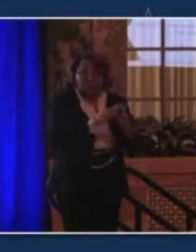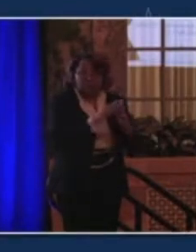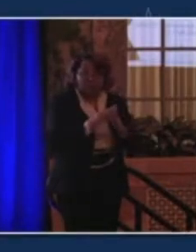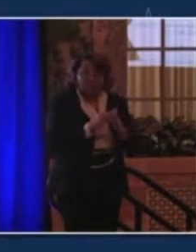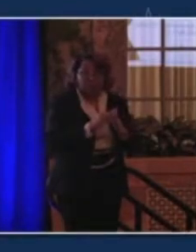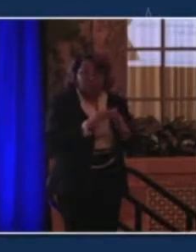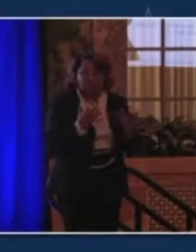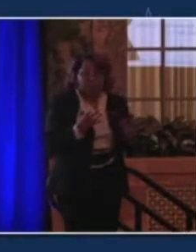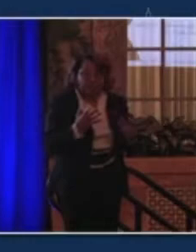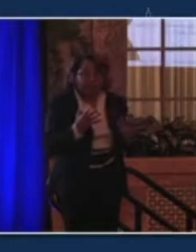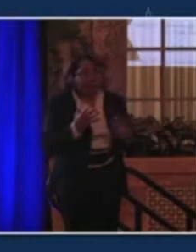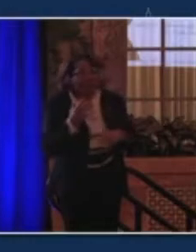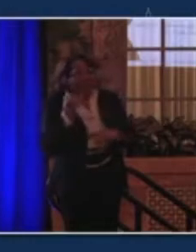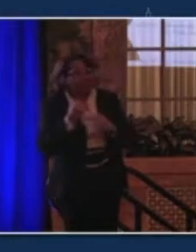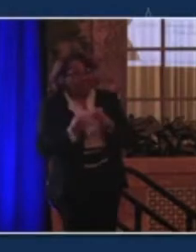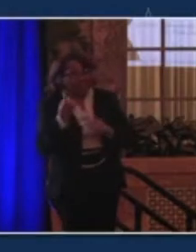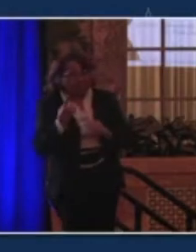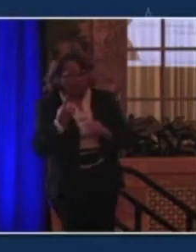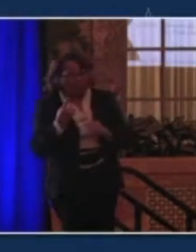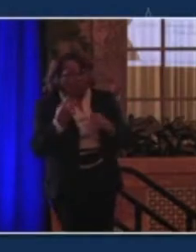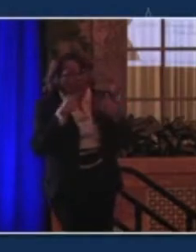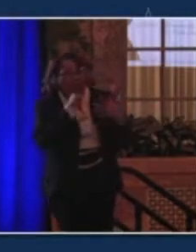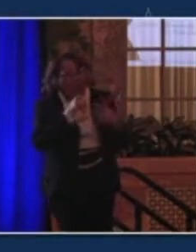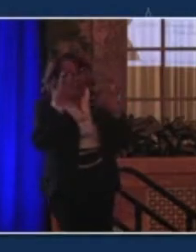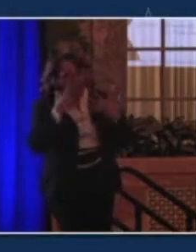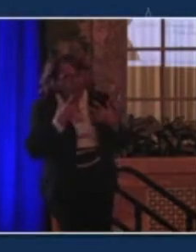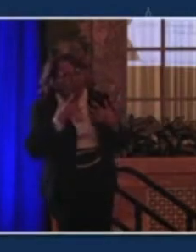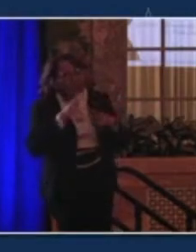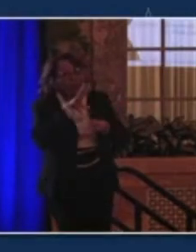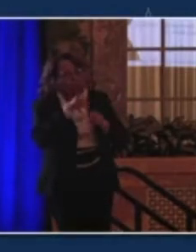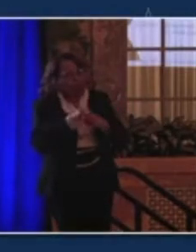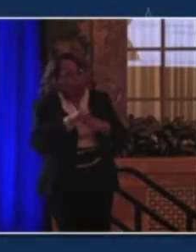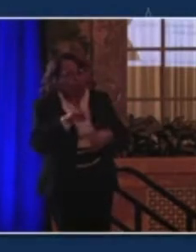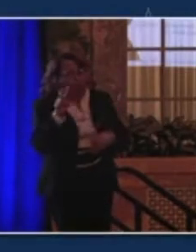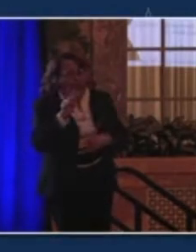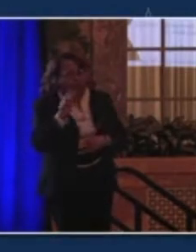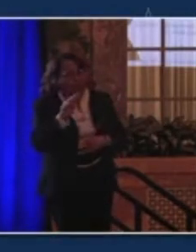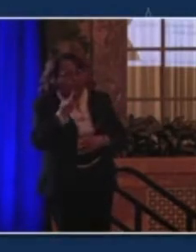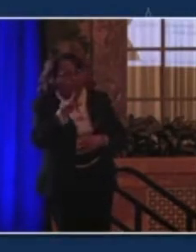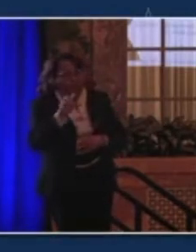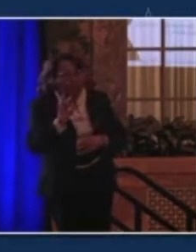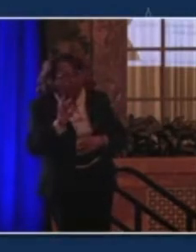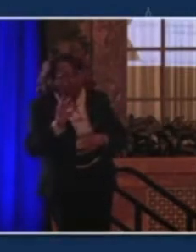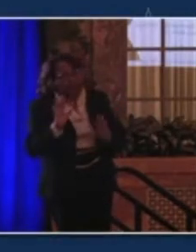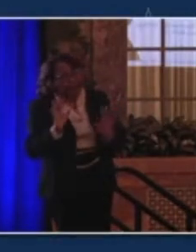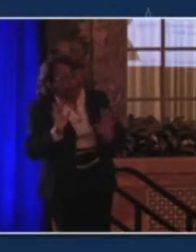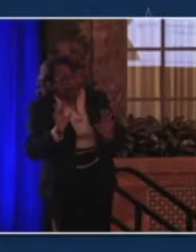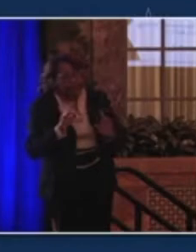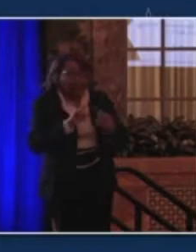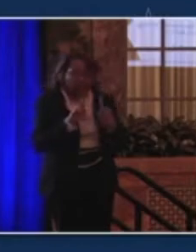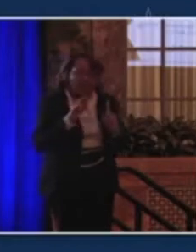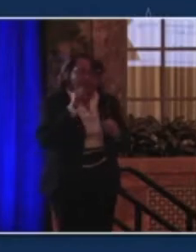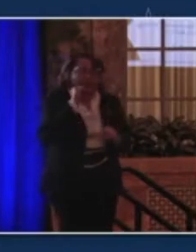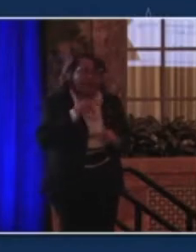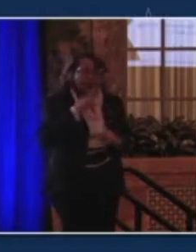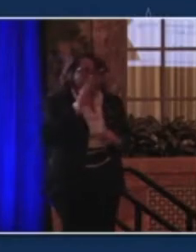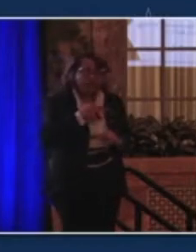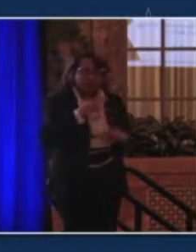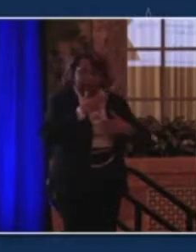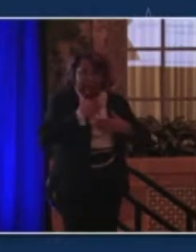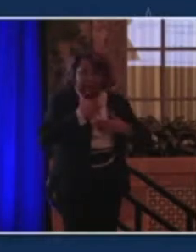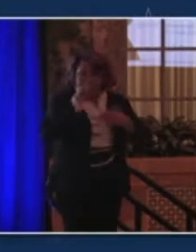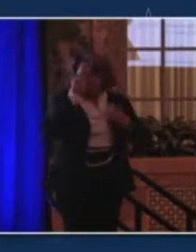latter was unfortunately a part of the Verdoli Act 29. But ladies and gentlemen, I'm happy to report